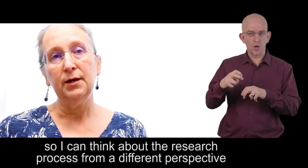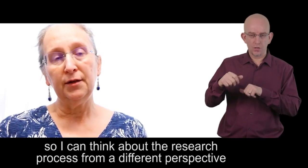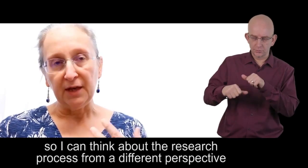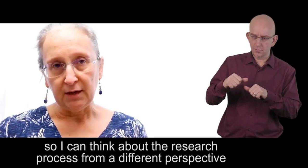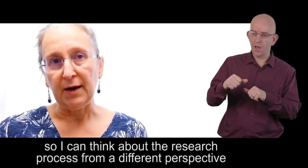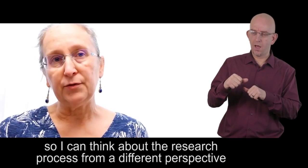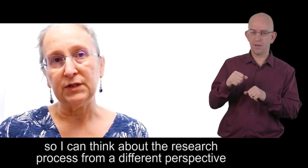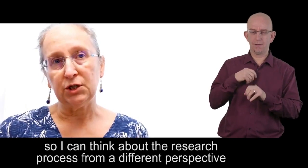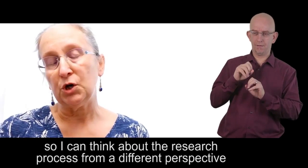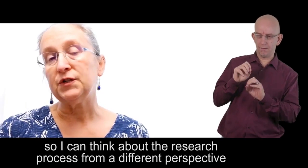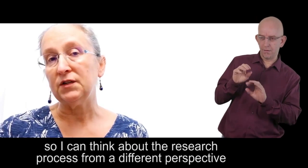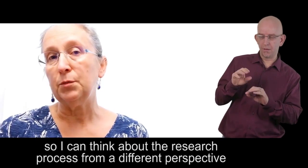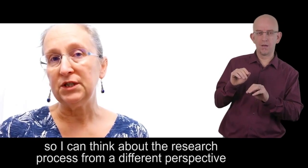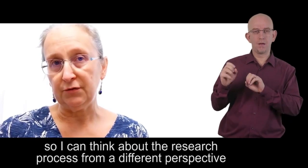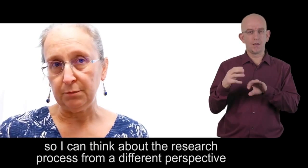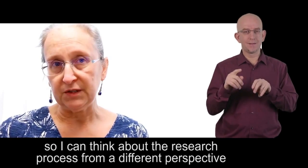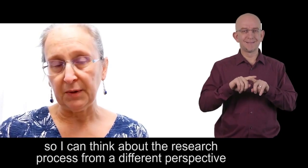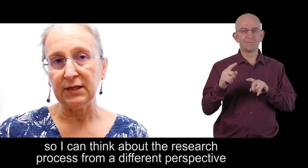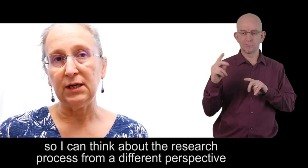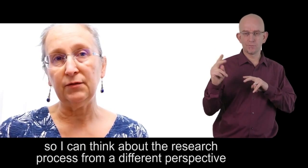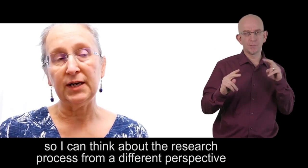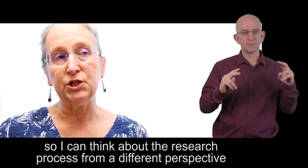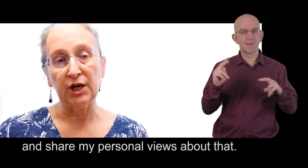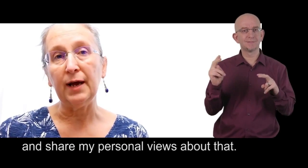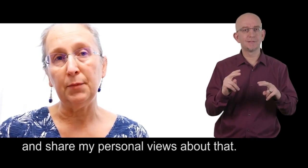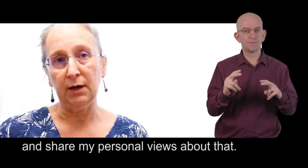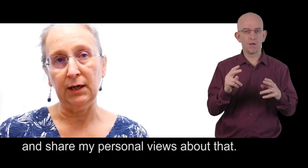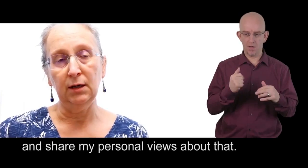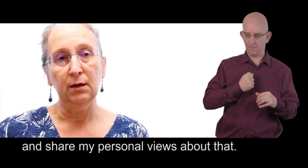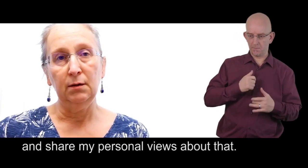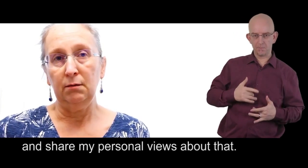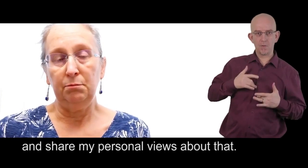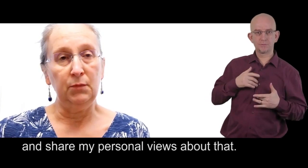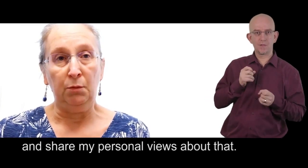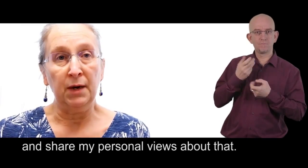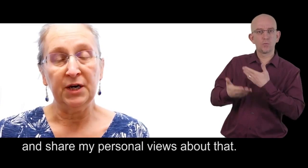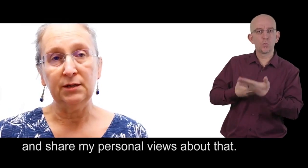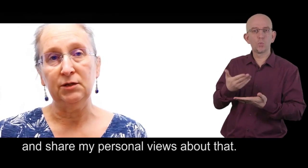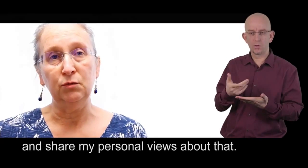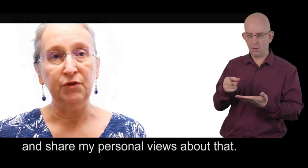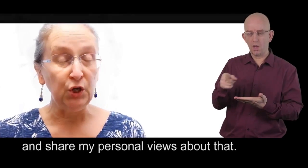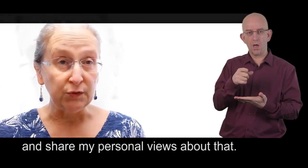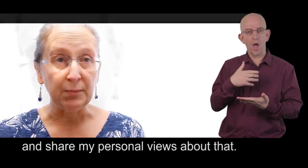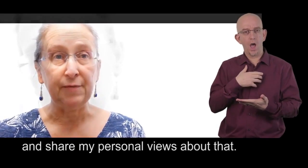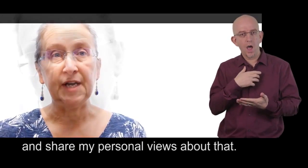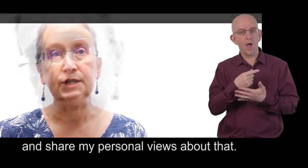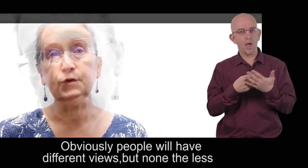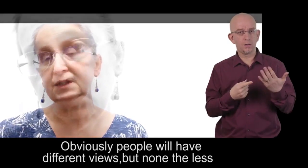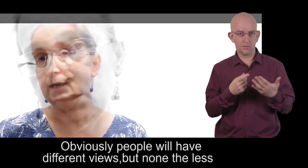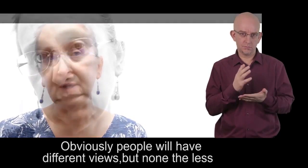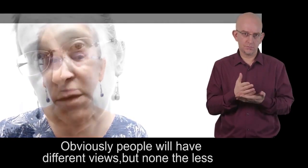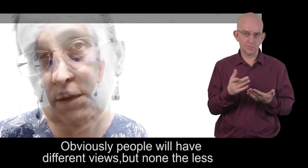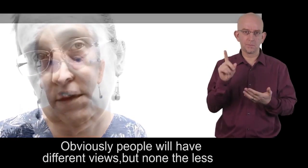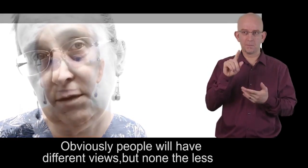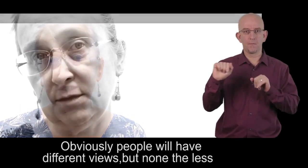think about the research process from a different perspective and share my my personal views about that